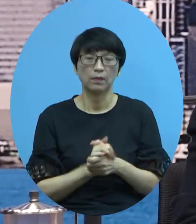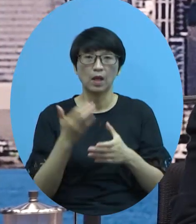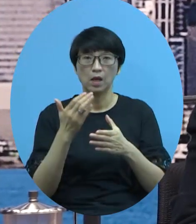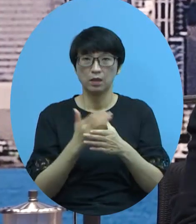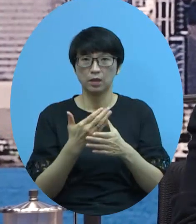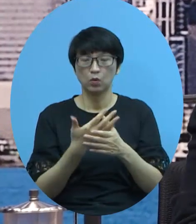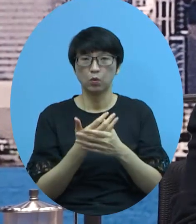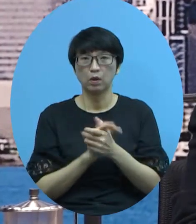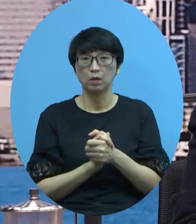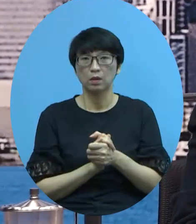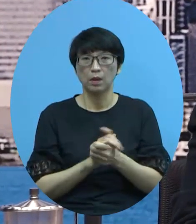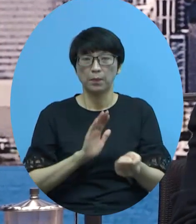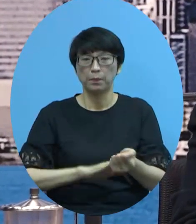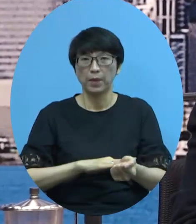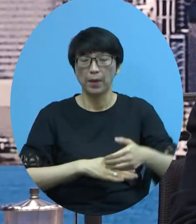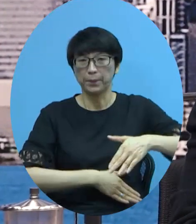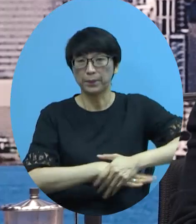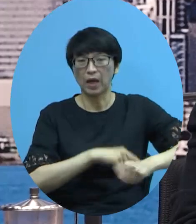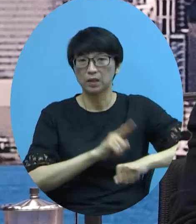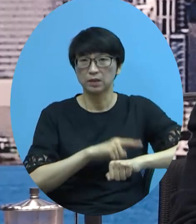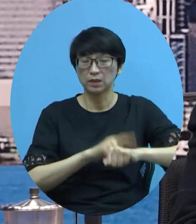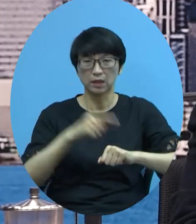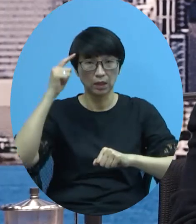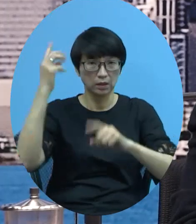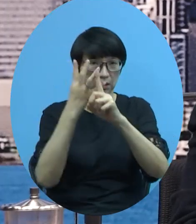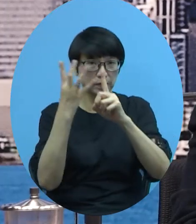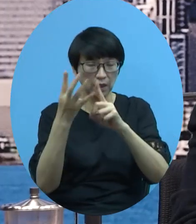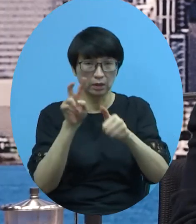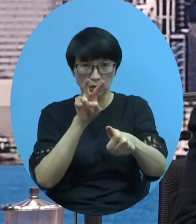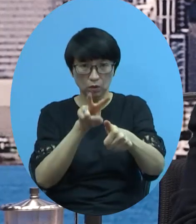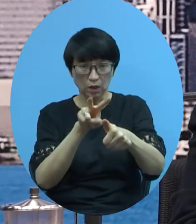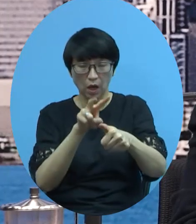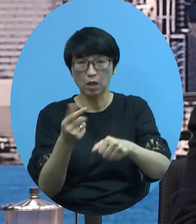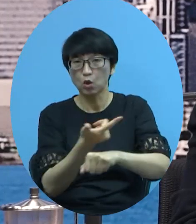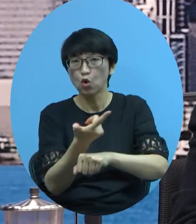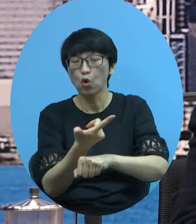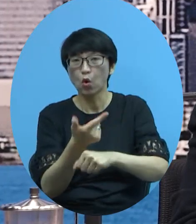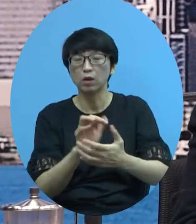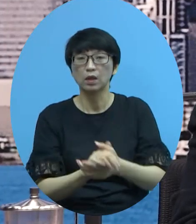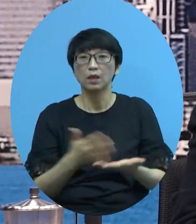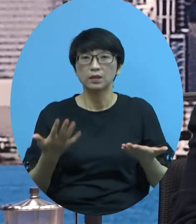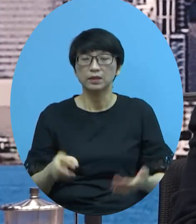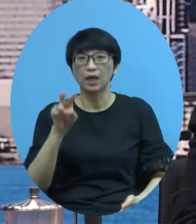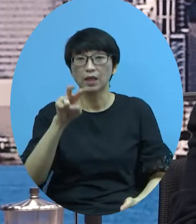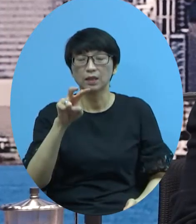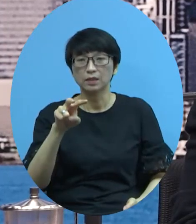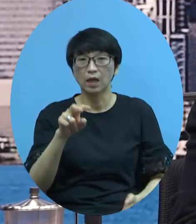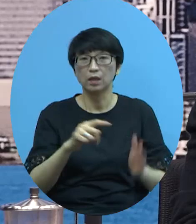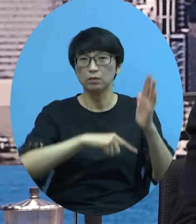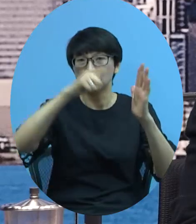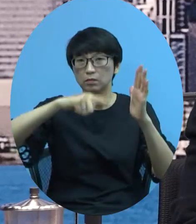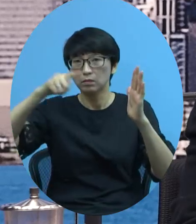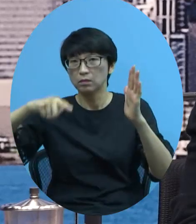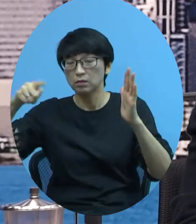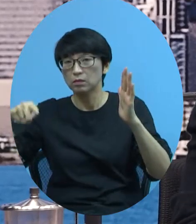time. And also we'll observe the trend not by the number of reported on that day, it's by the onset day. So we need to